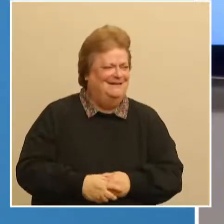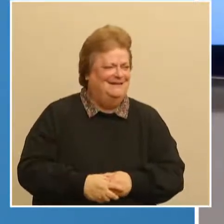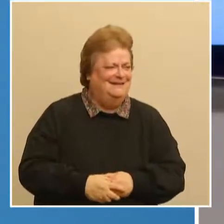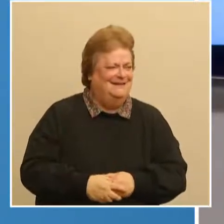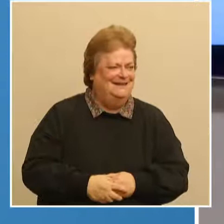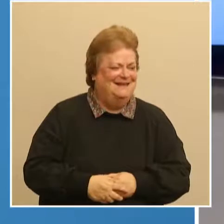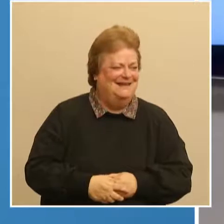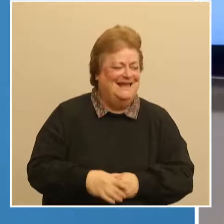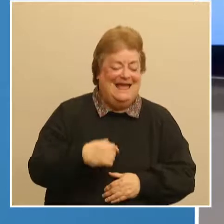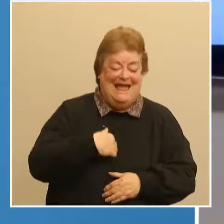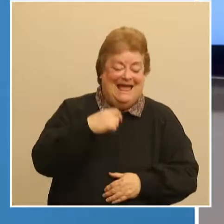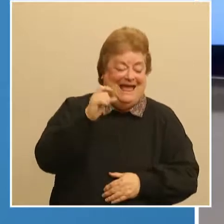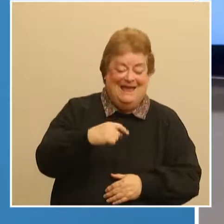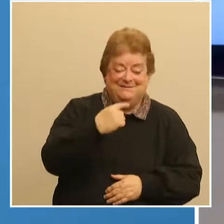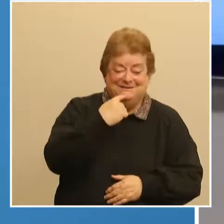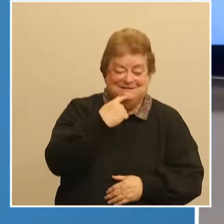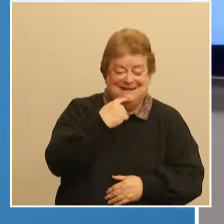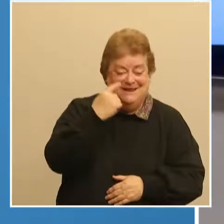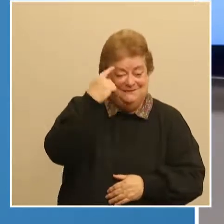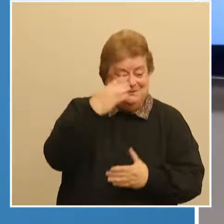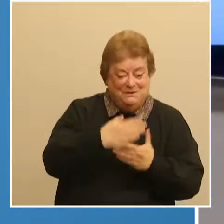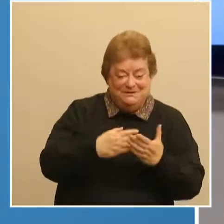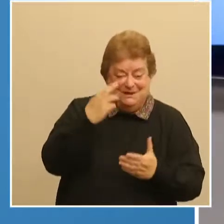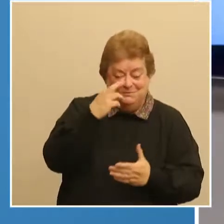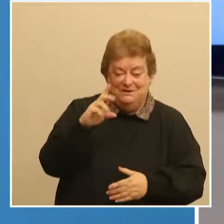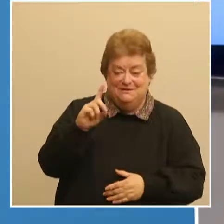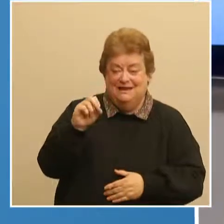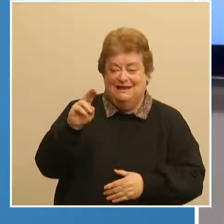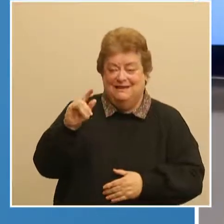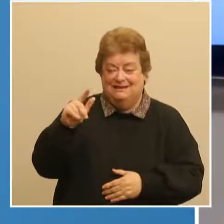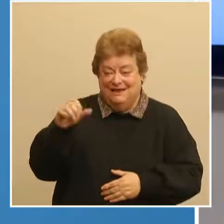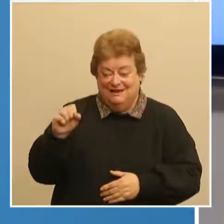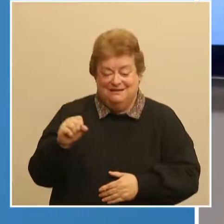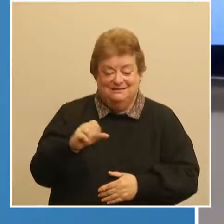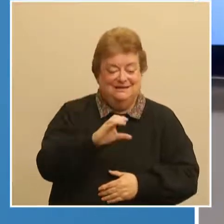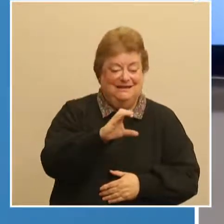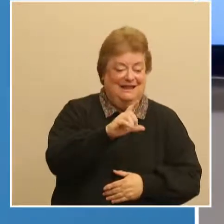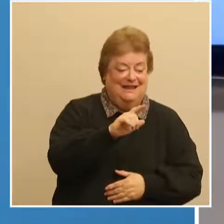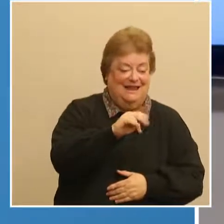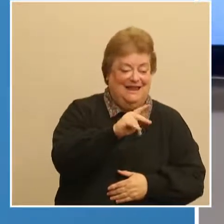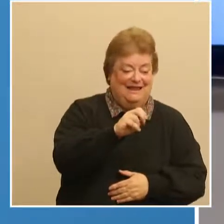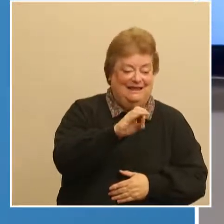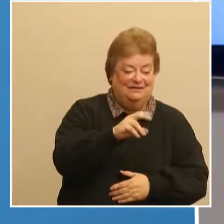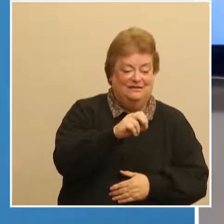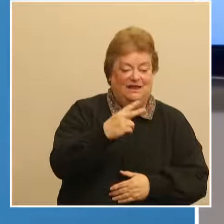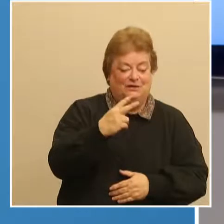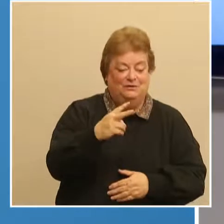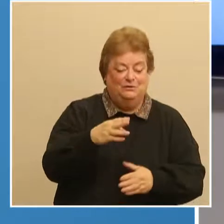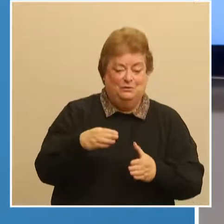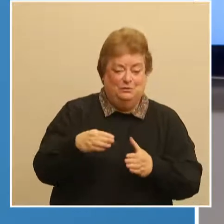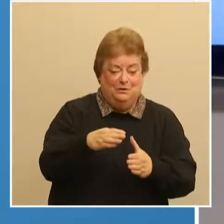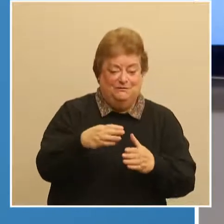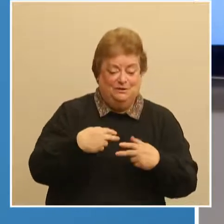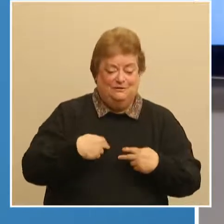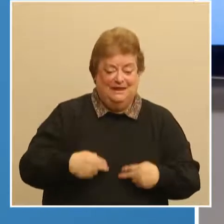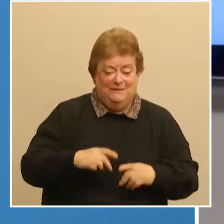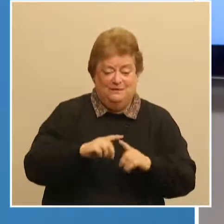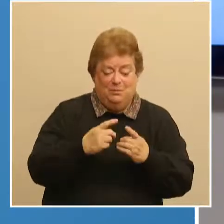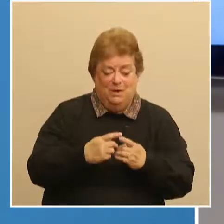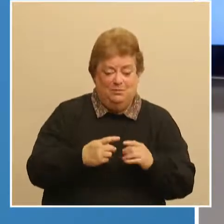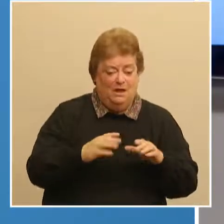And I have to say, for some reason, Douglas County and Lancaster County and Two Rivers Health Department are in the